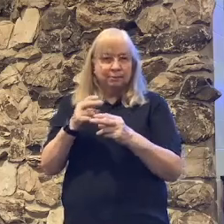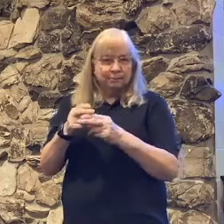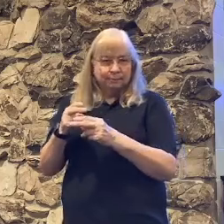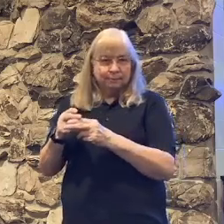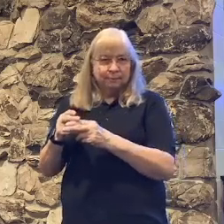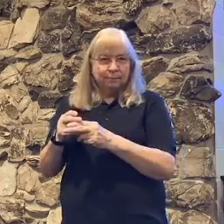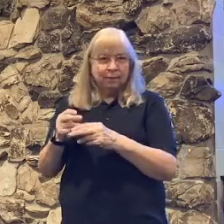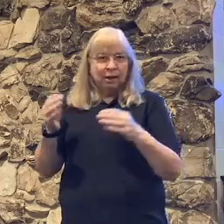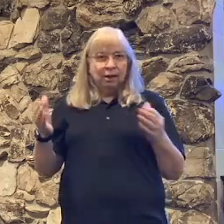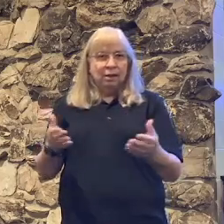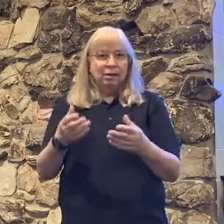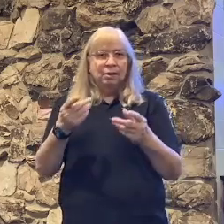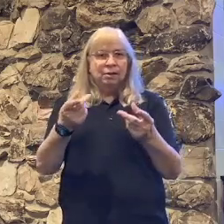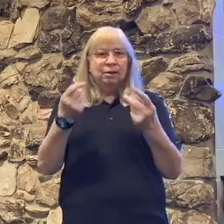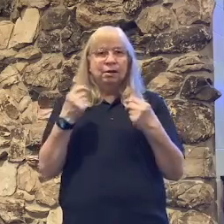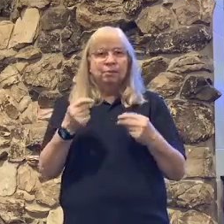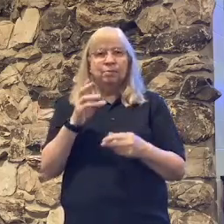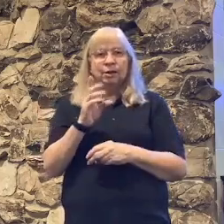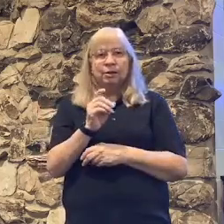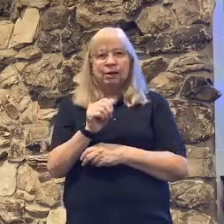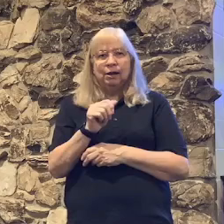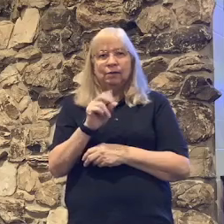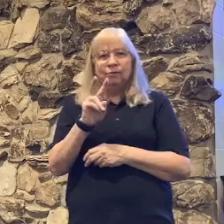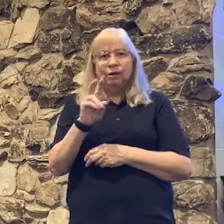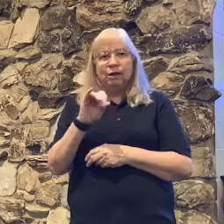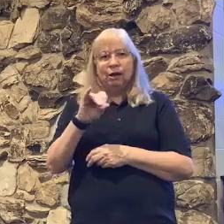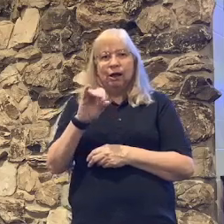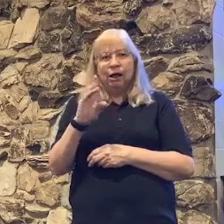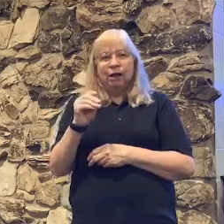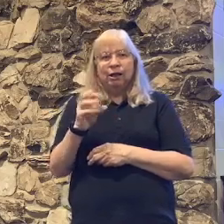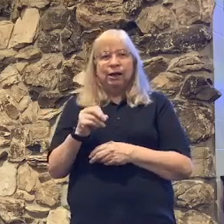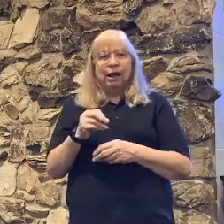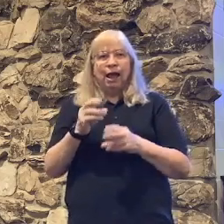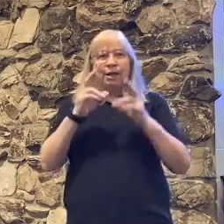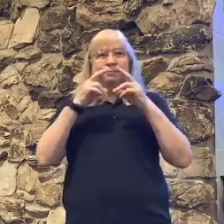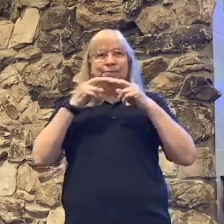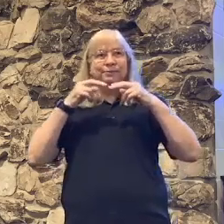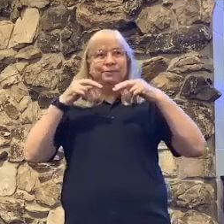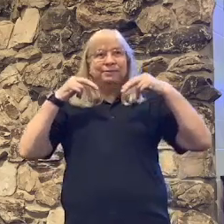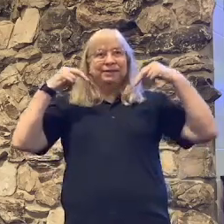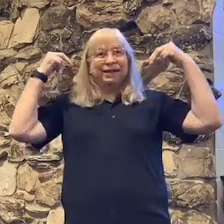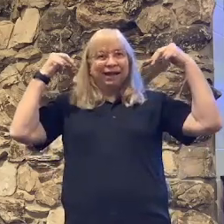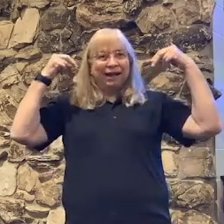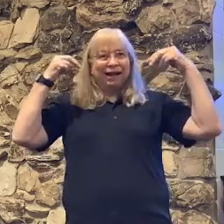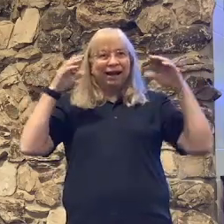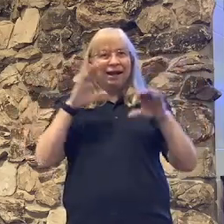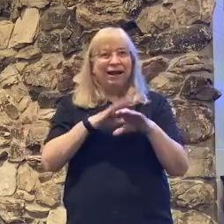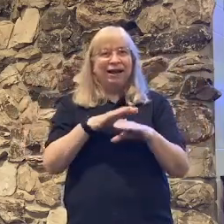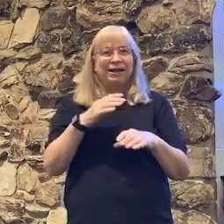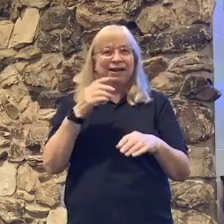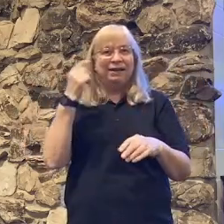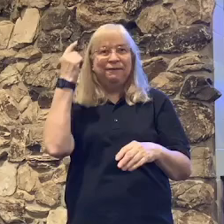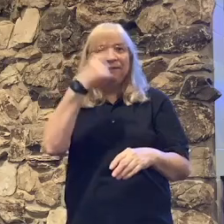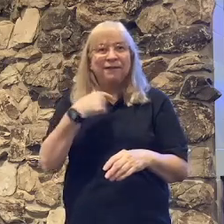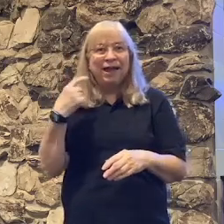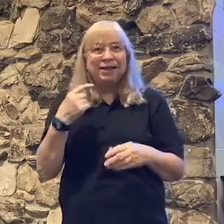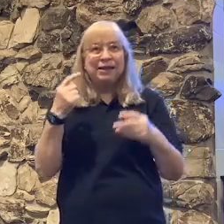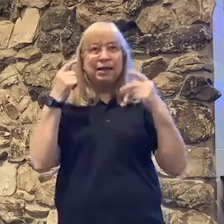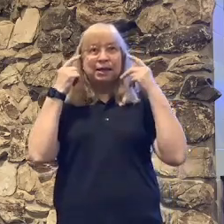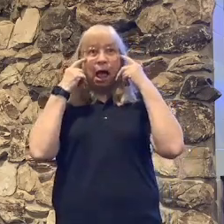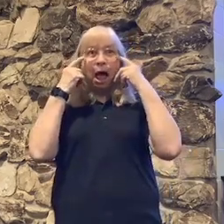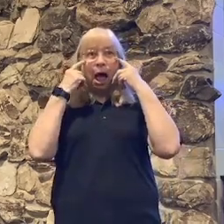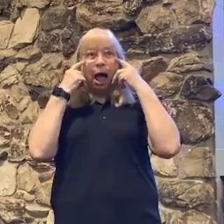And here comes David. He had the biggest smile on his face. His eyes